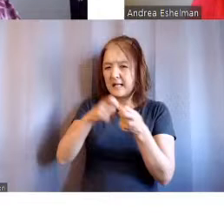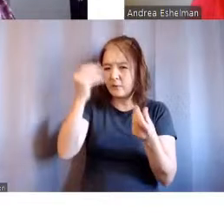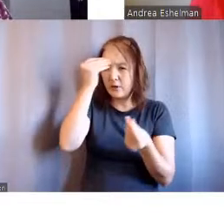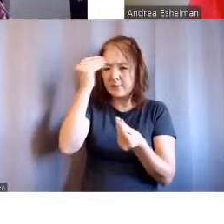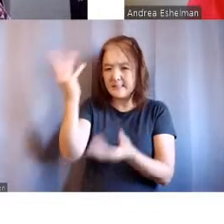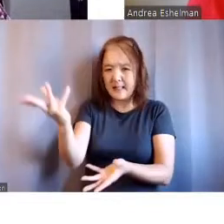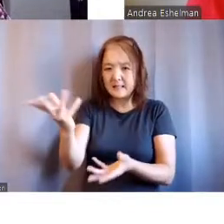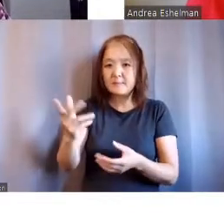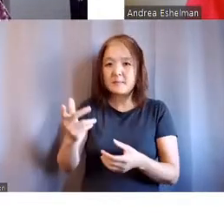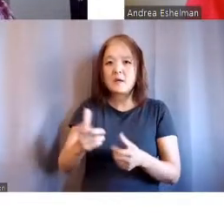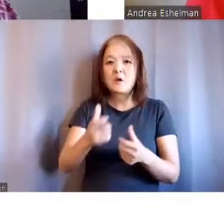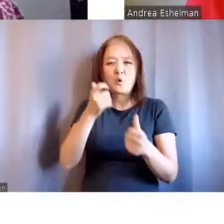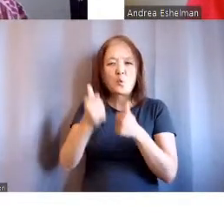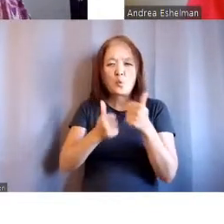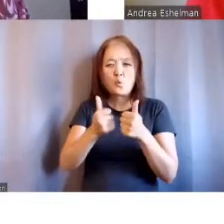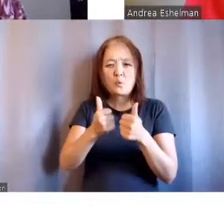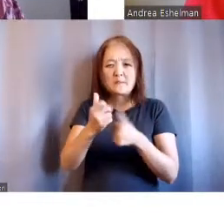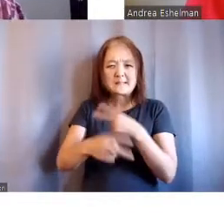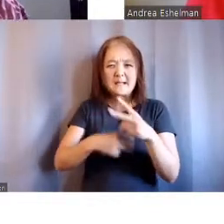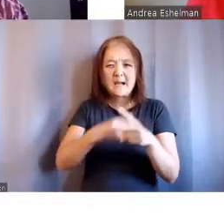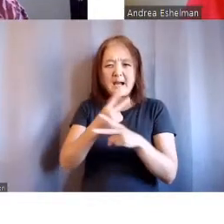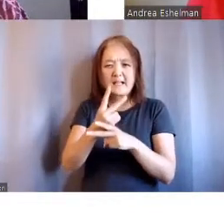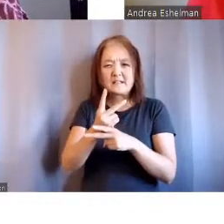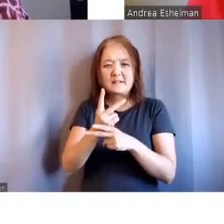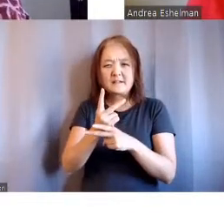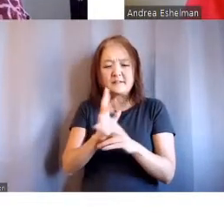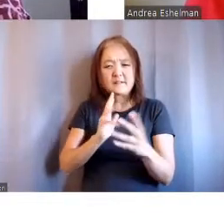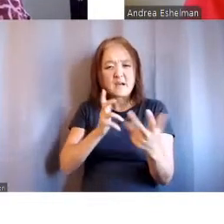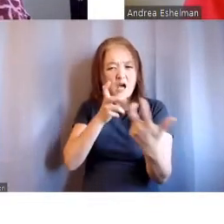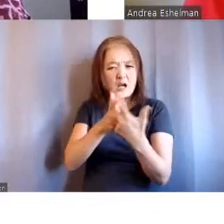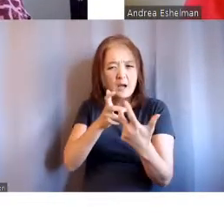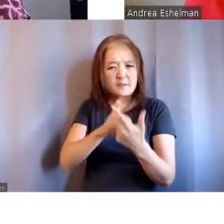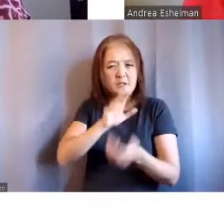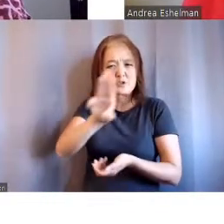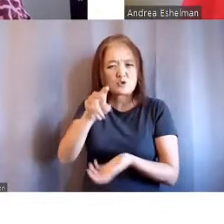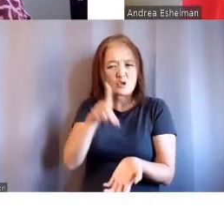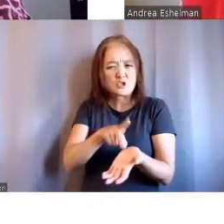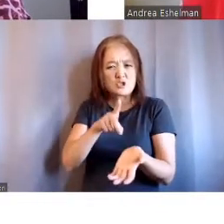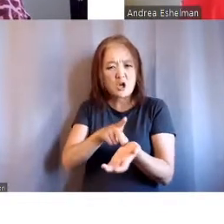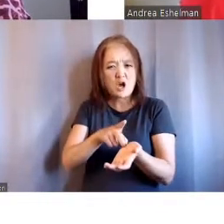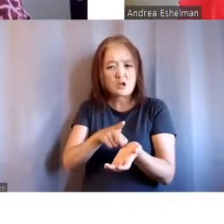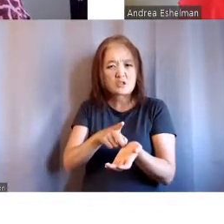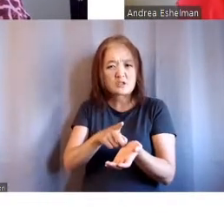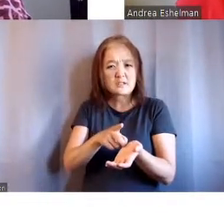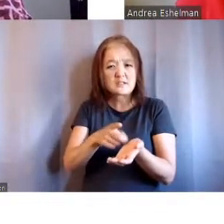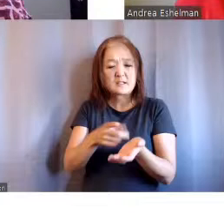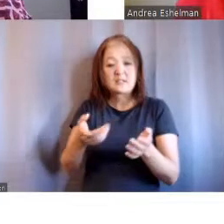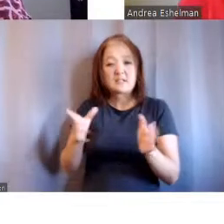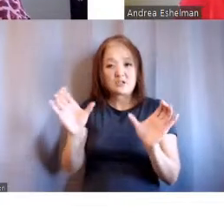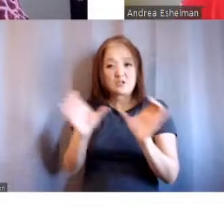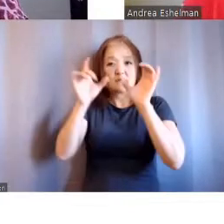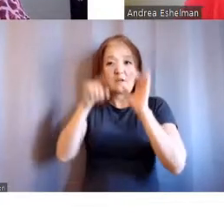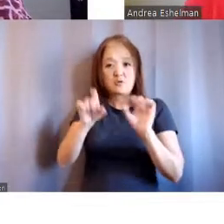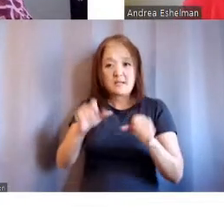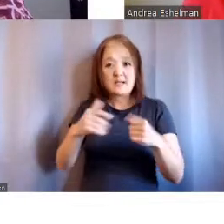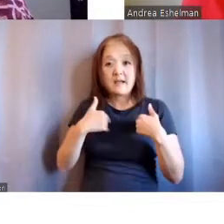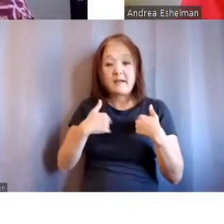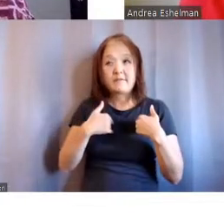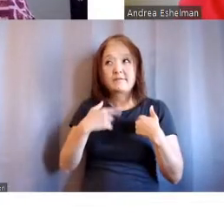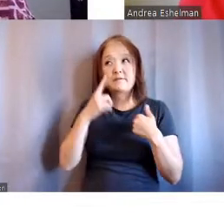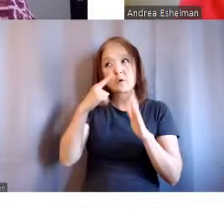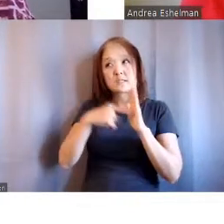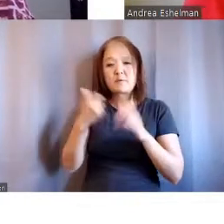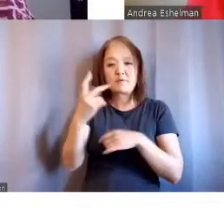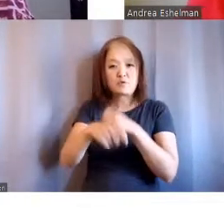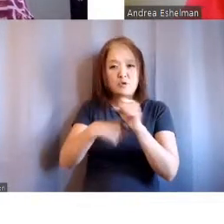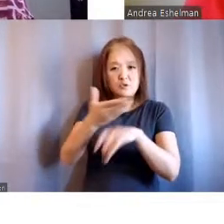what accommodation your doctor is certifying you need to have. So for example, years ago, I had